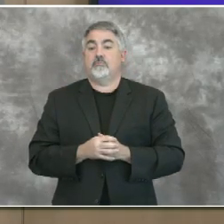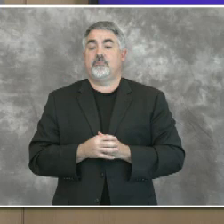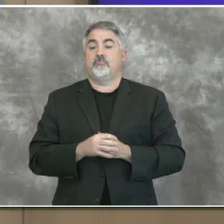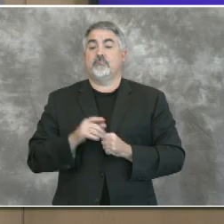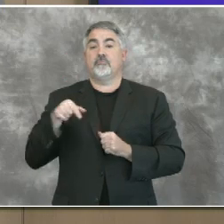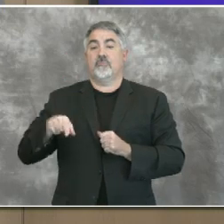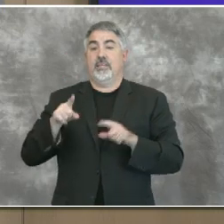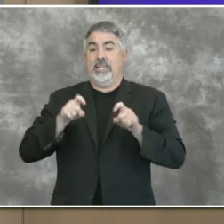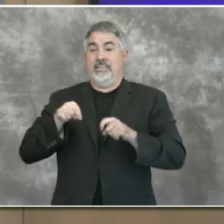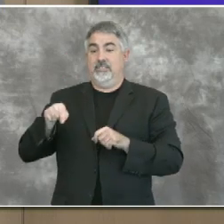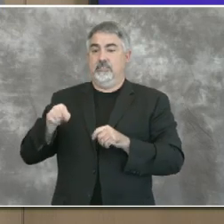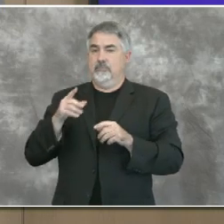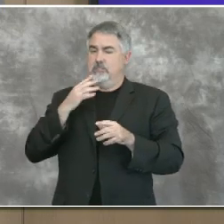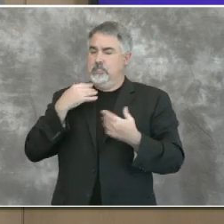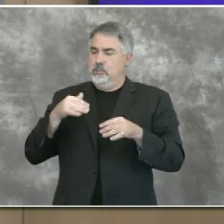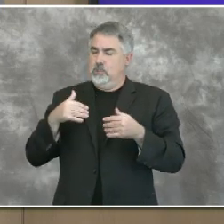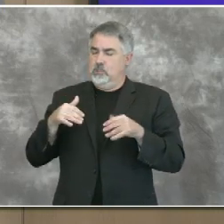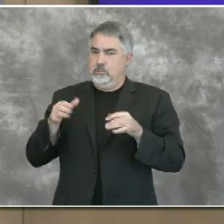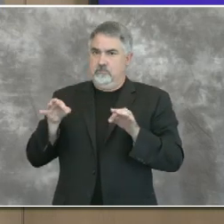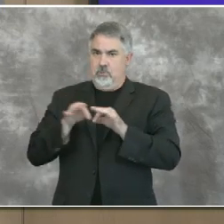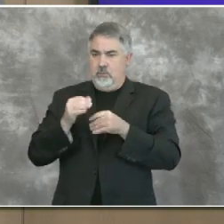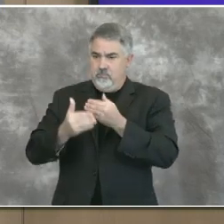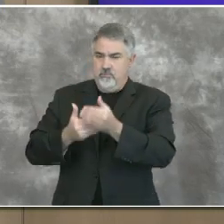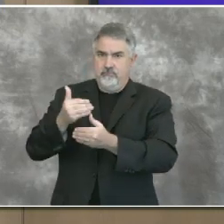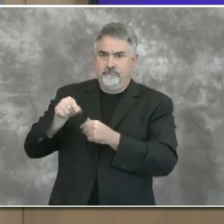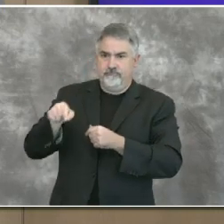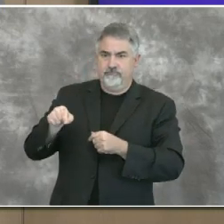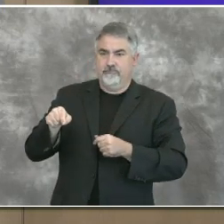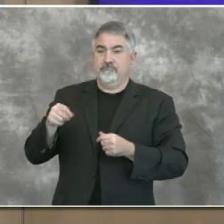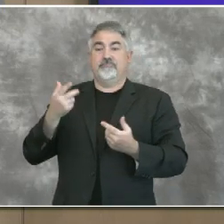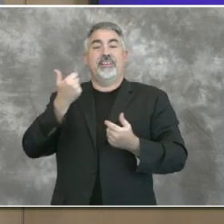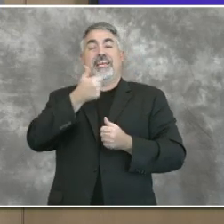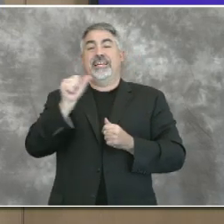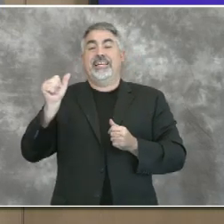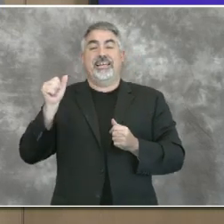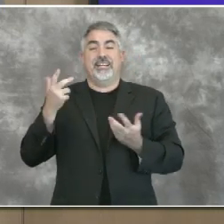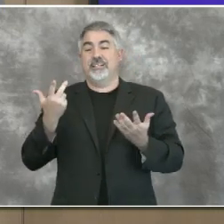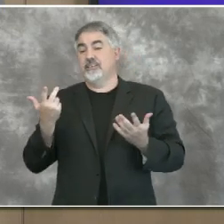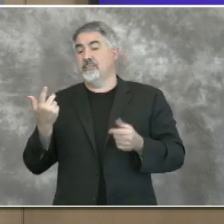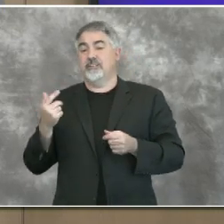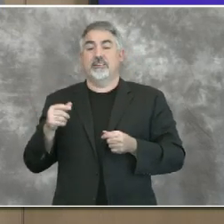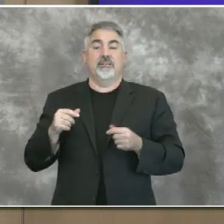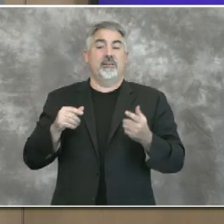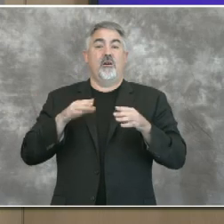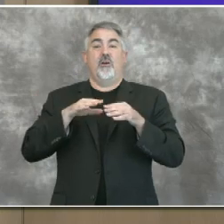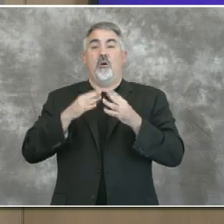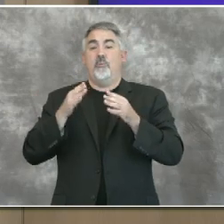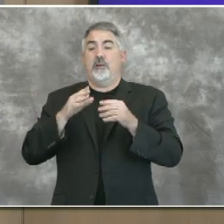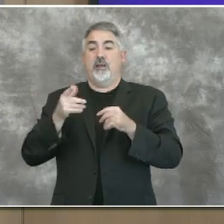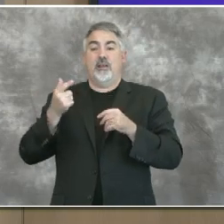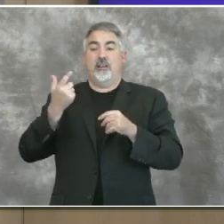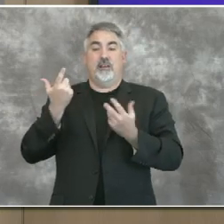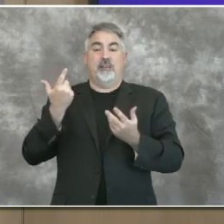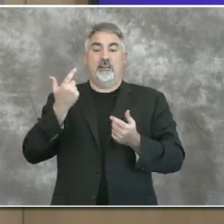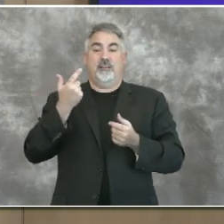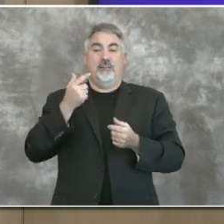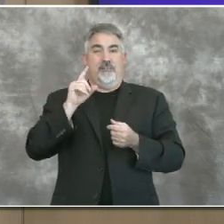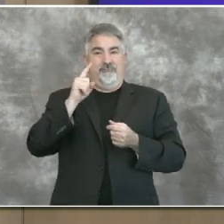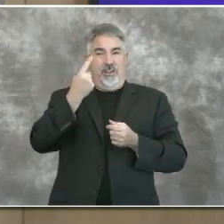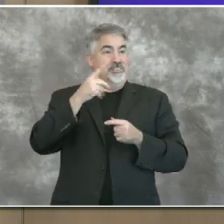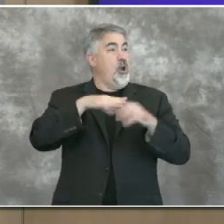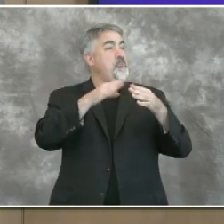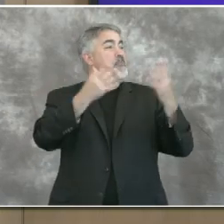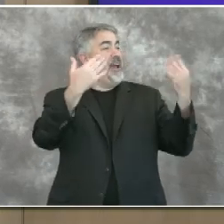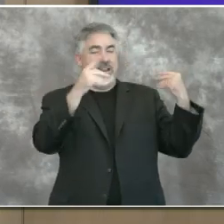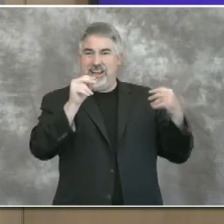of any effort that must accompany any consideration of reopening our society, and we must have that in